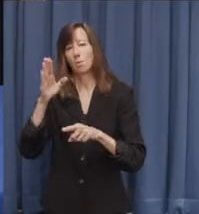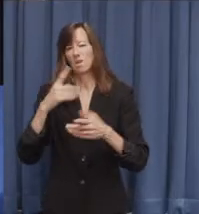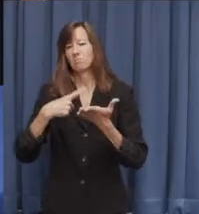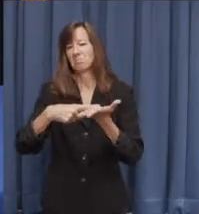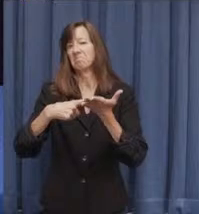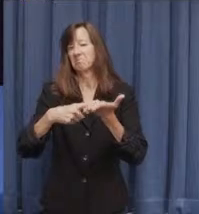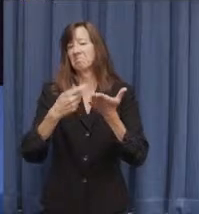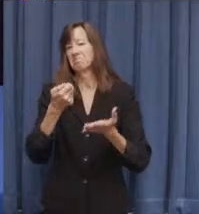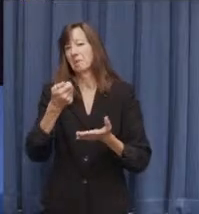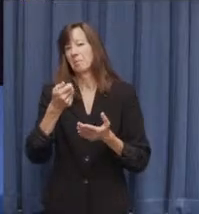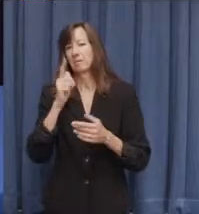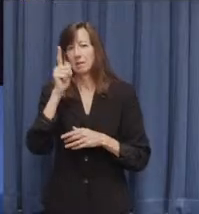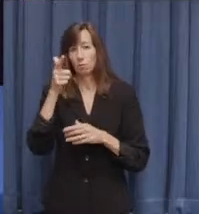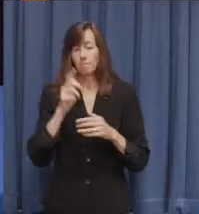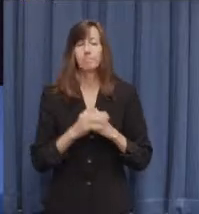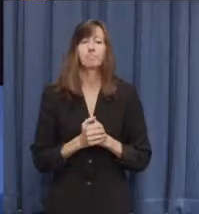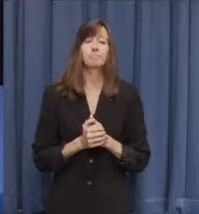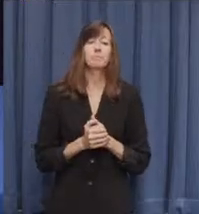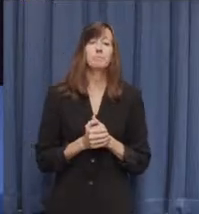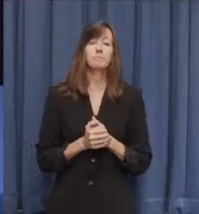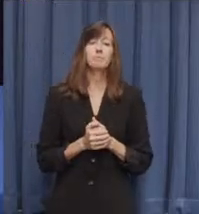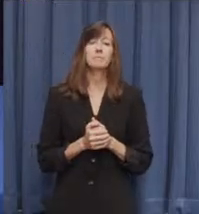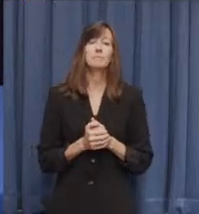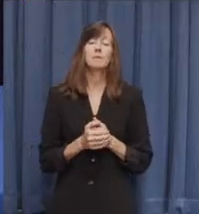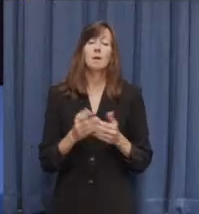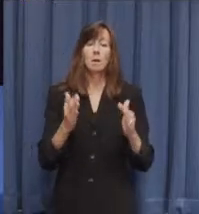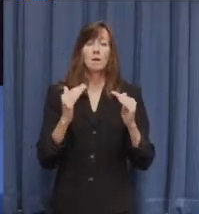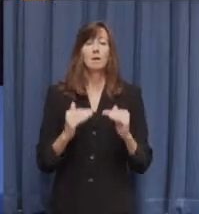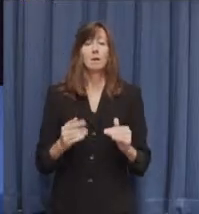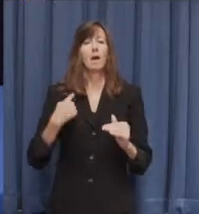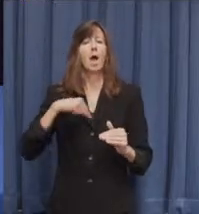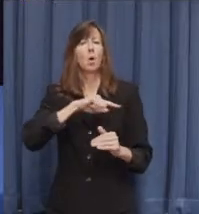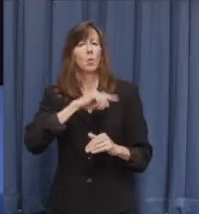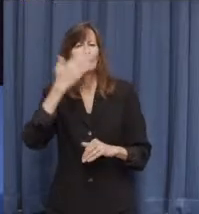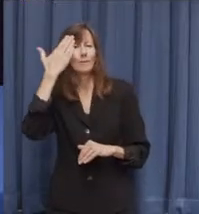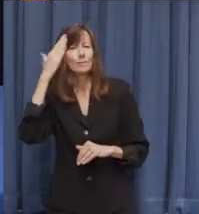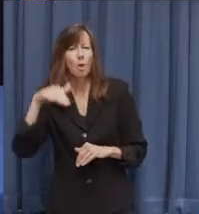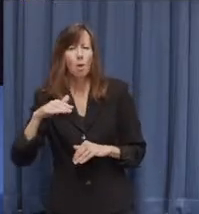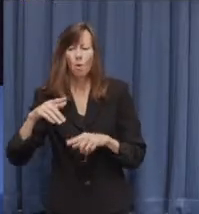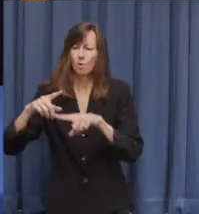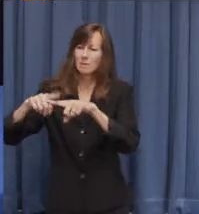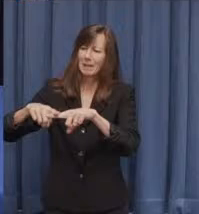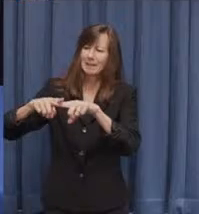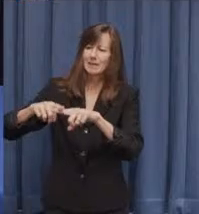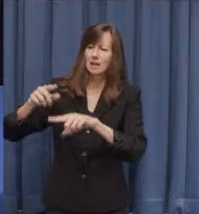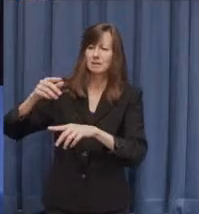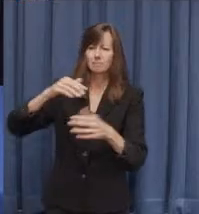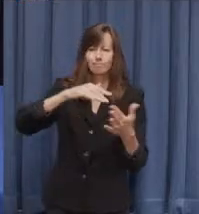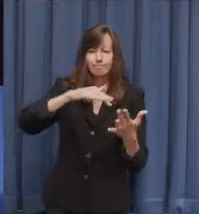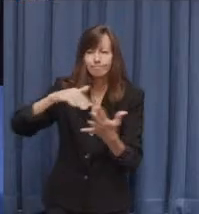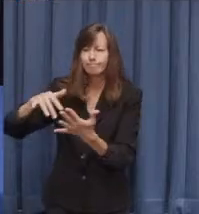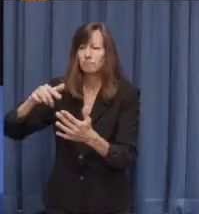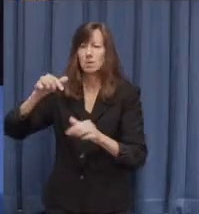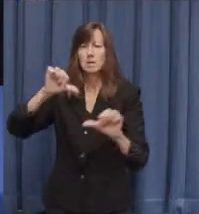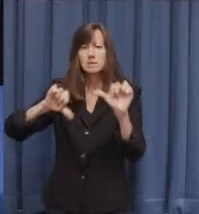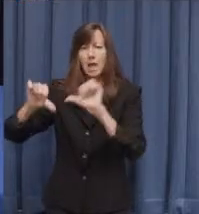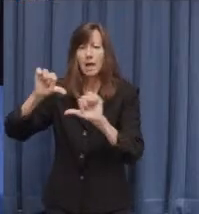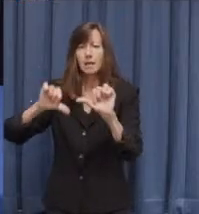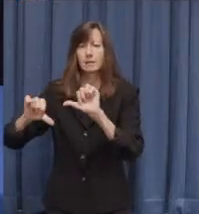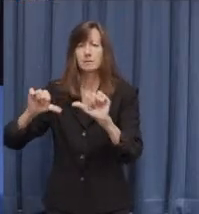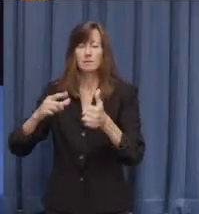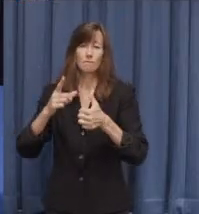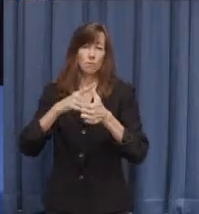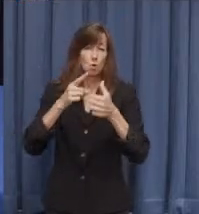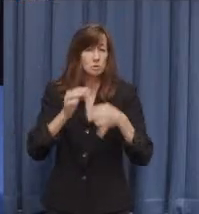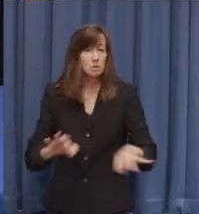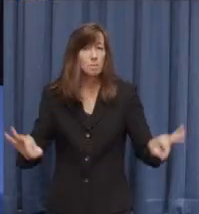know is critical based on all of the science, that first step of the rapid response plan is identification. And the way that we